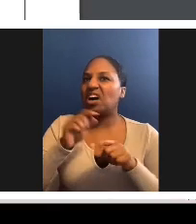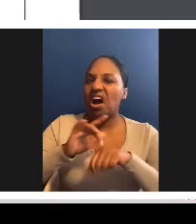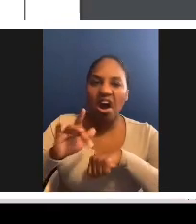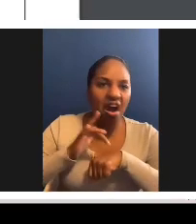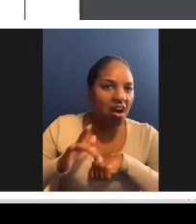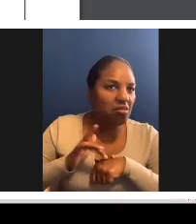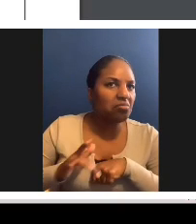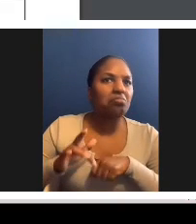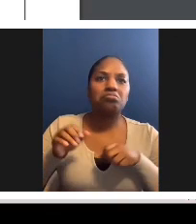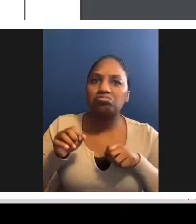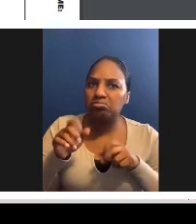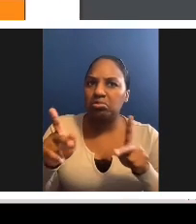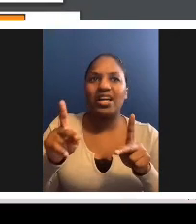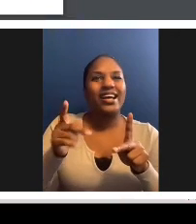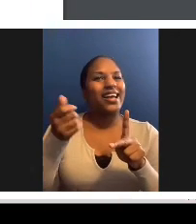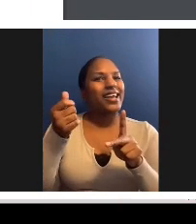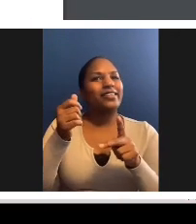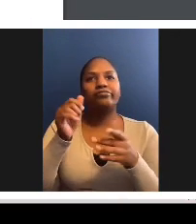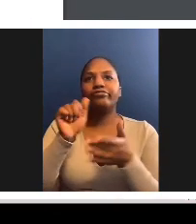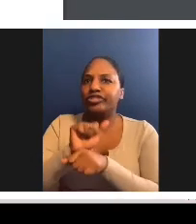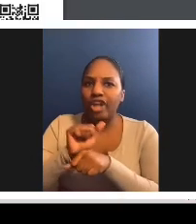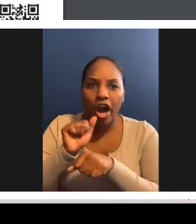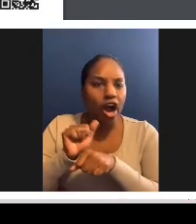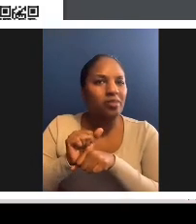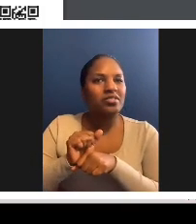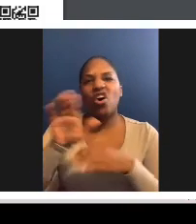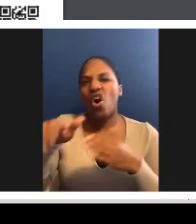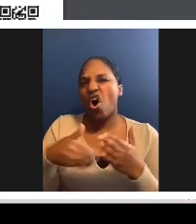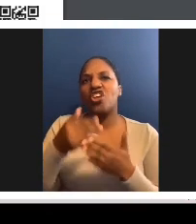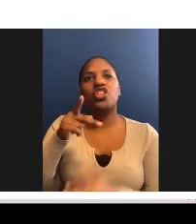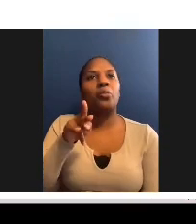forth on all those pre-ETS services.